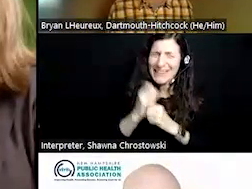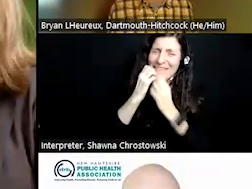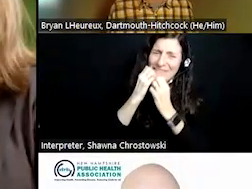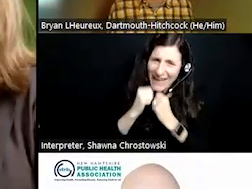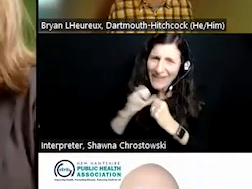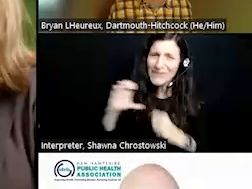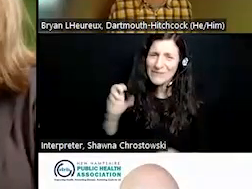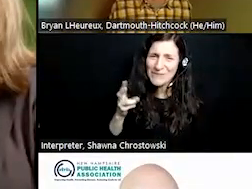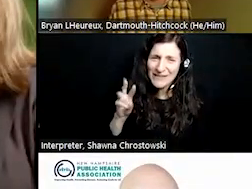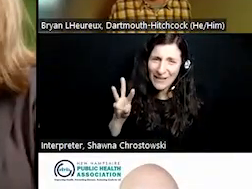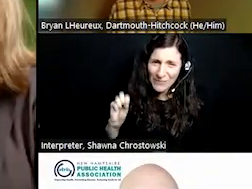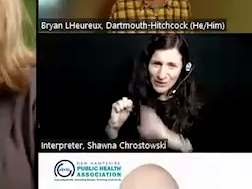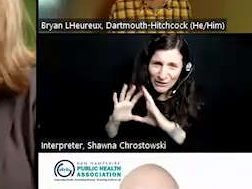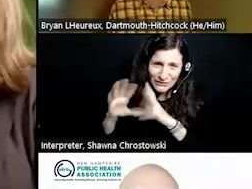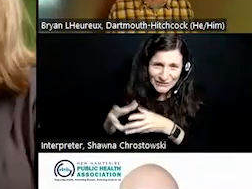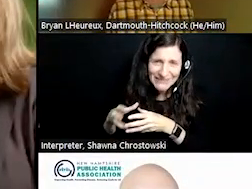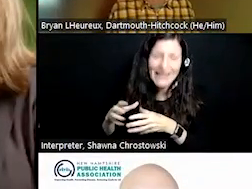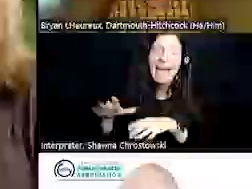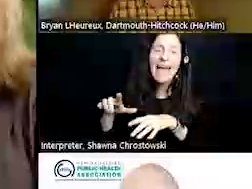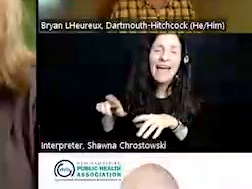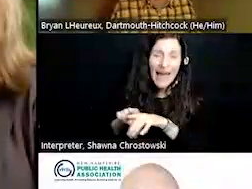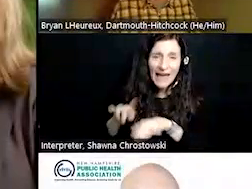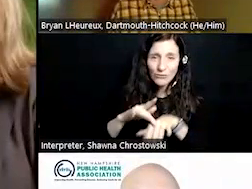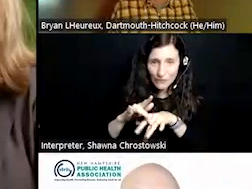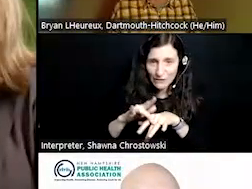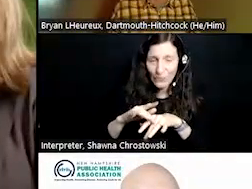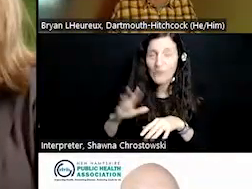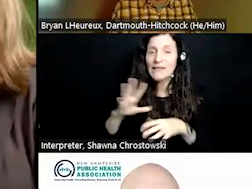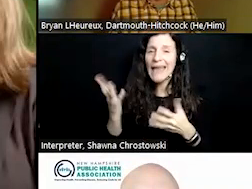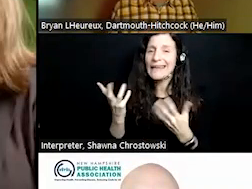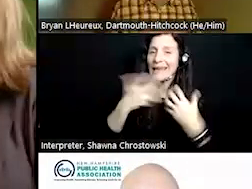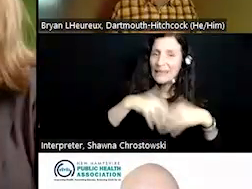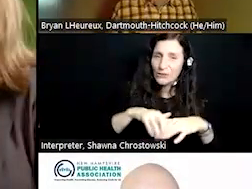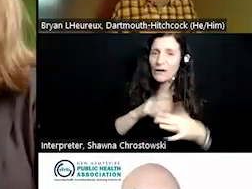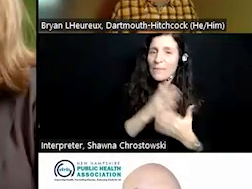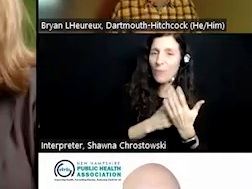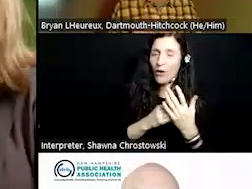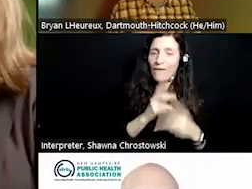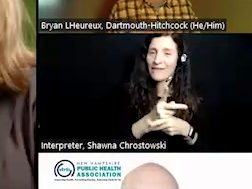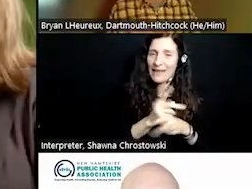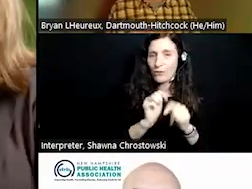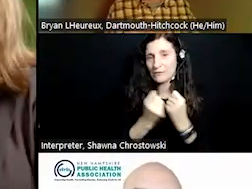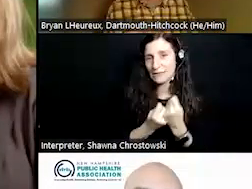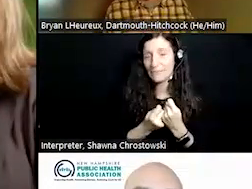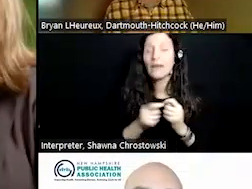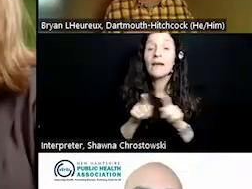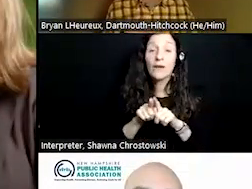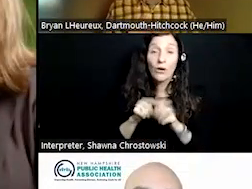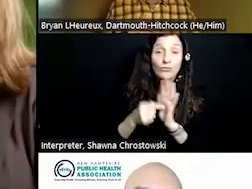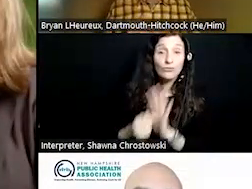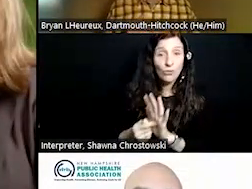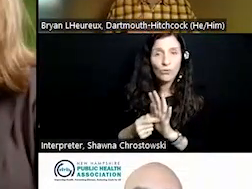health workers as a resource on their teams and having them be an integrated part into the care team. And I think that it also shows that our patients value